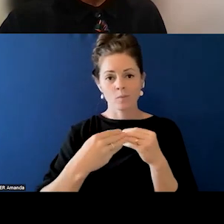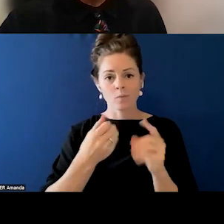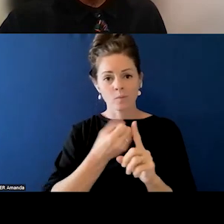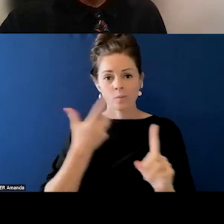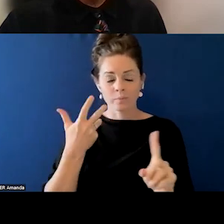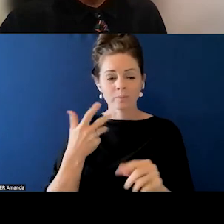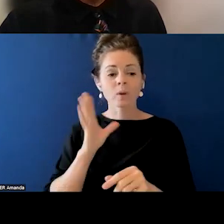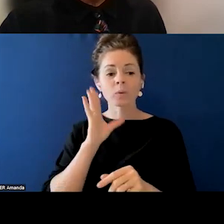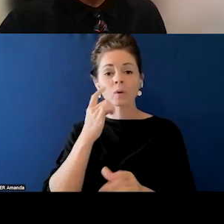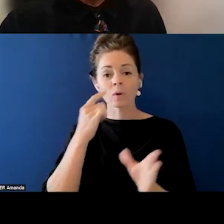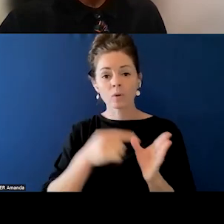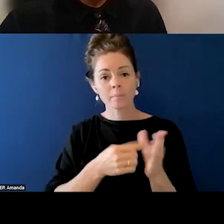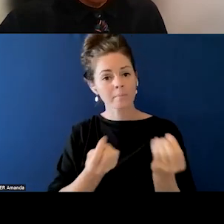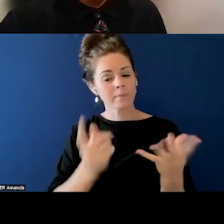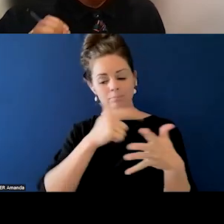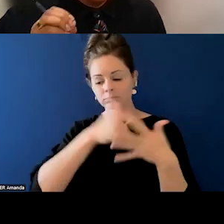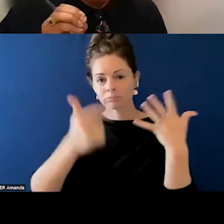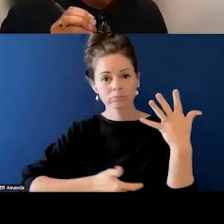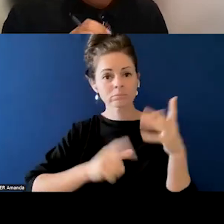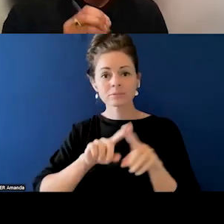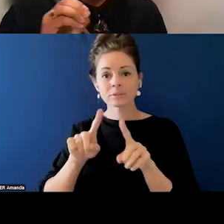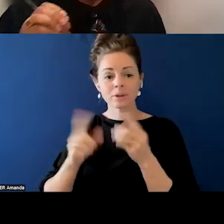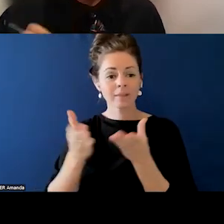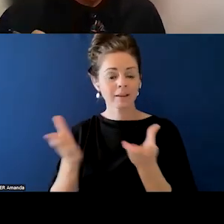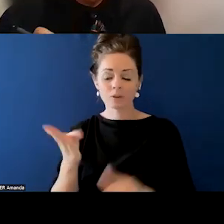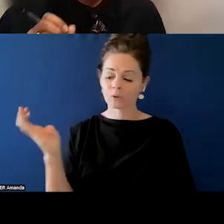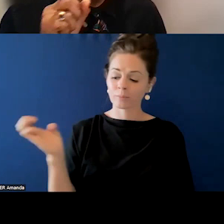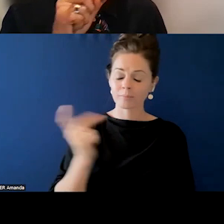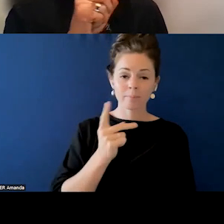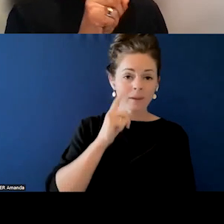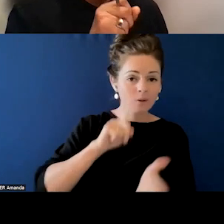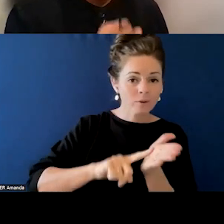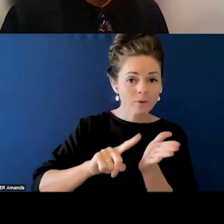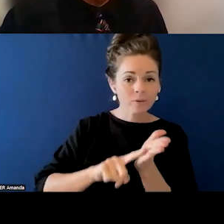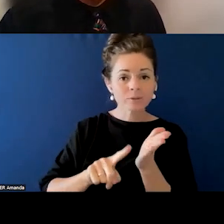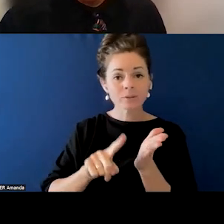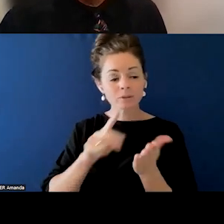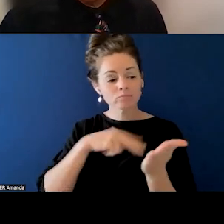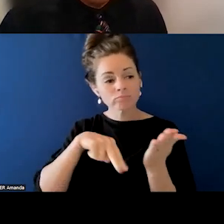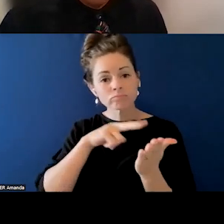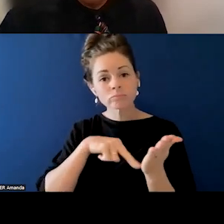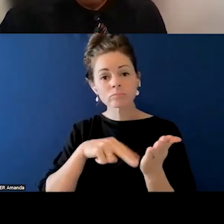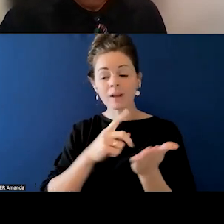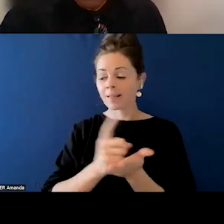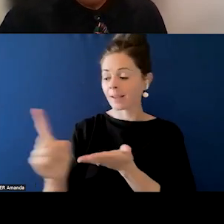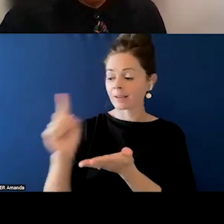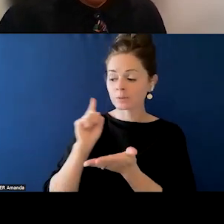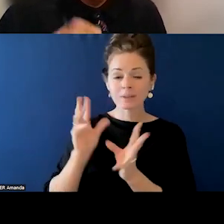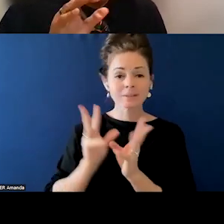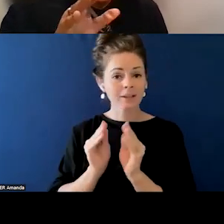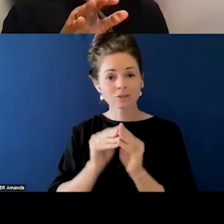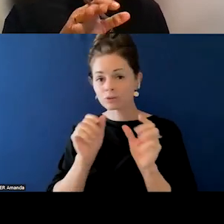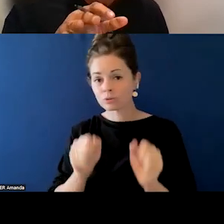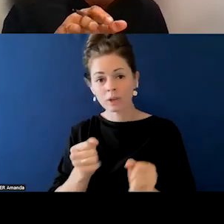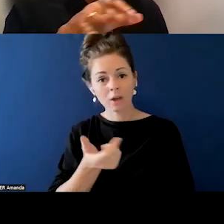see that there are a number of things that you can go back and take a look at. You can take a look at last week's session if you so